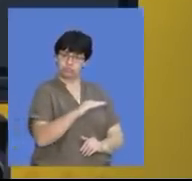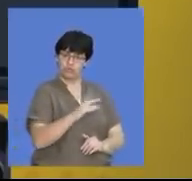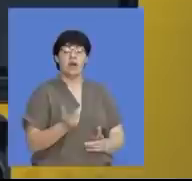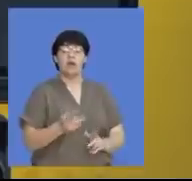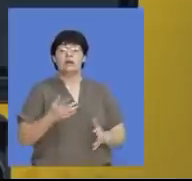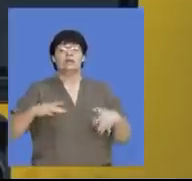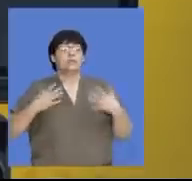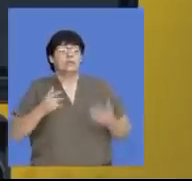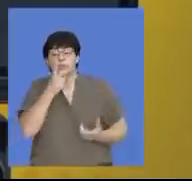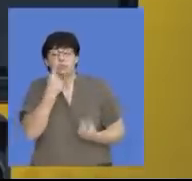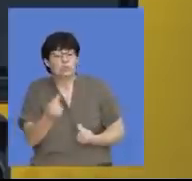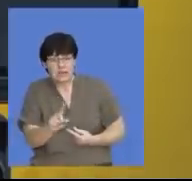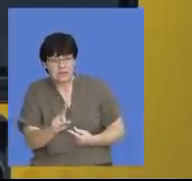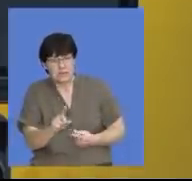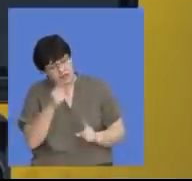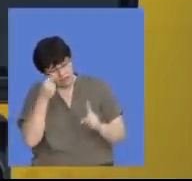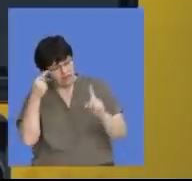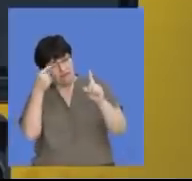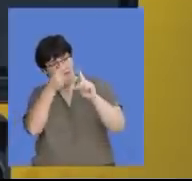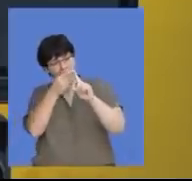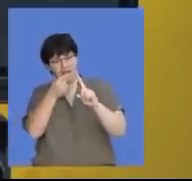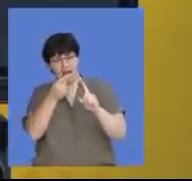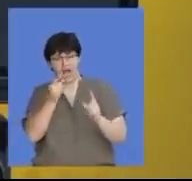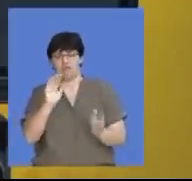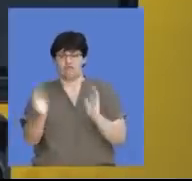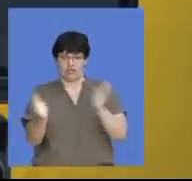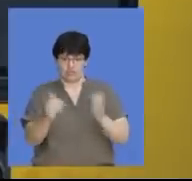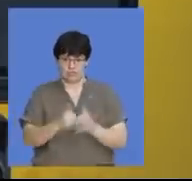you need to do is work towards a ratio.